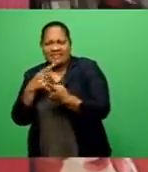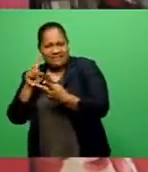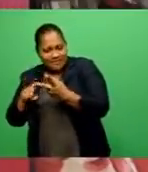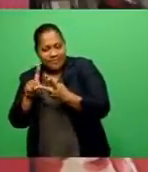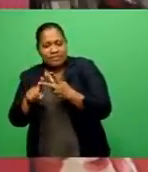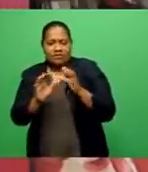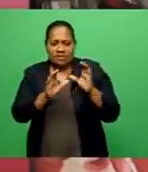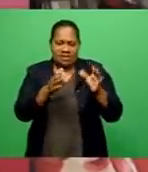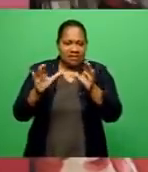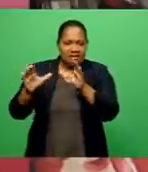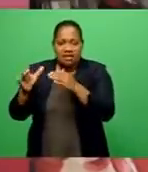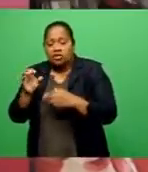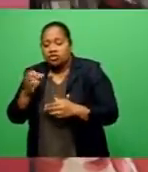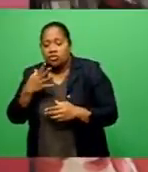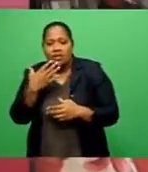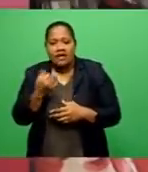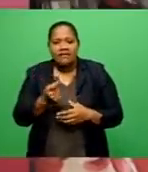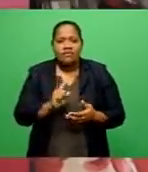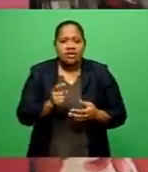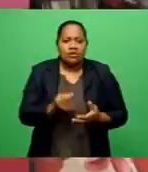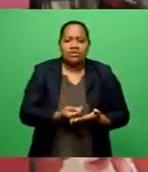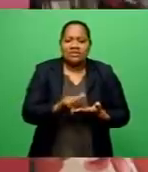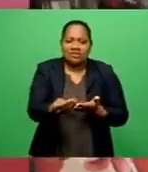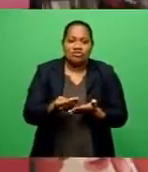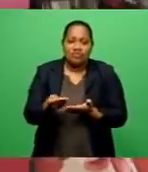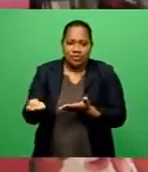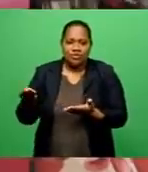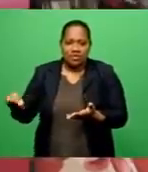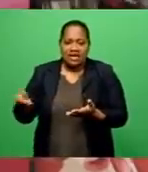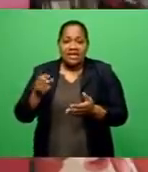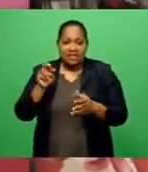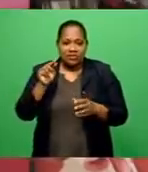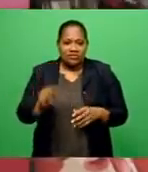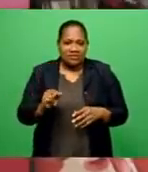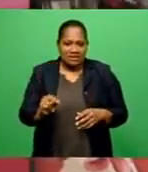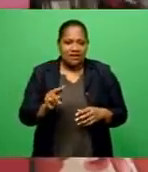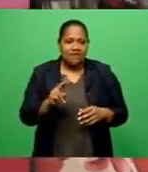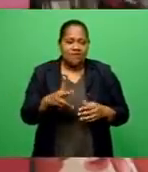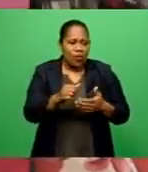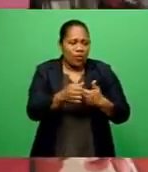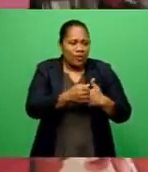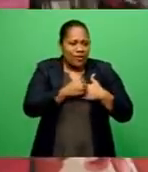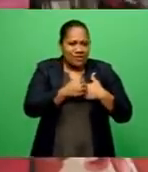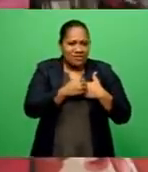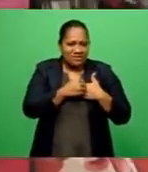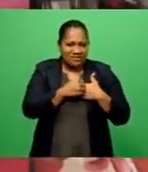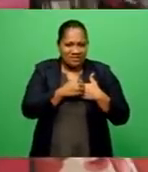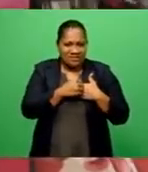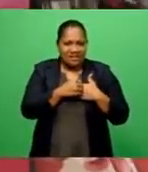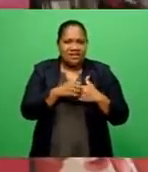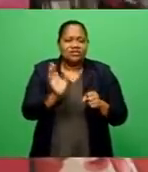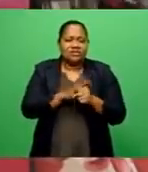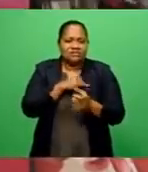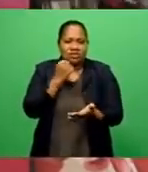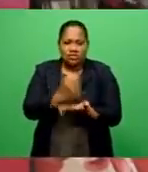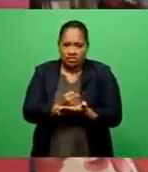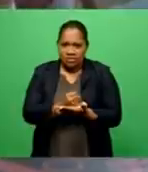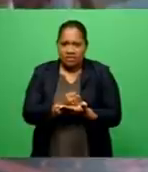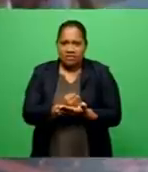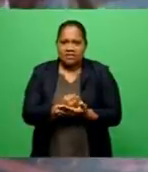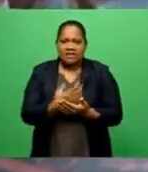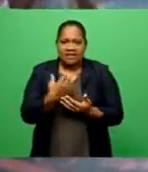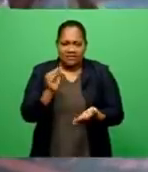to distribute amenities that are required for maintaining sanitation and ensuring adequate